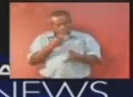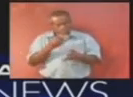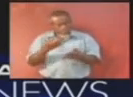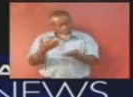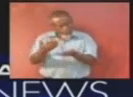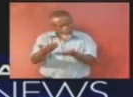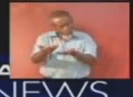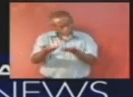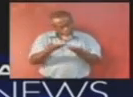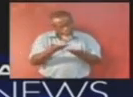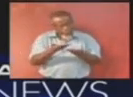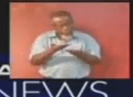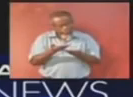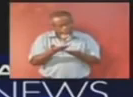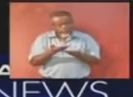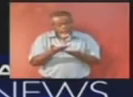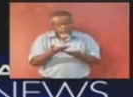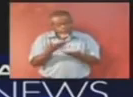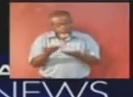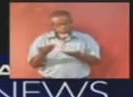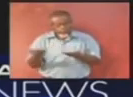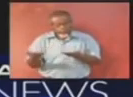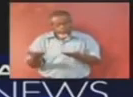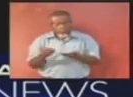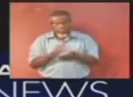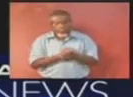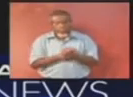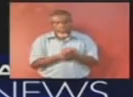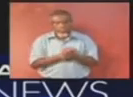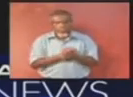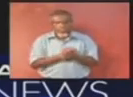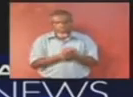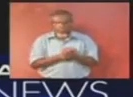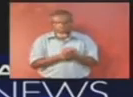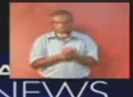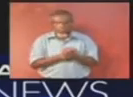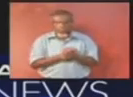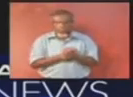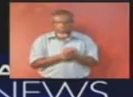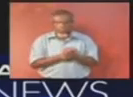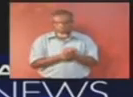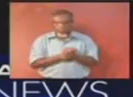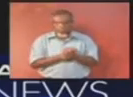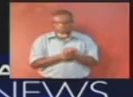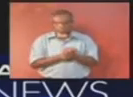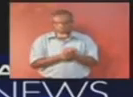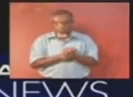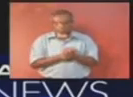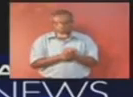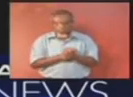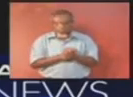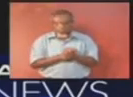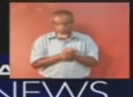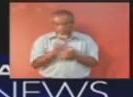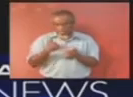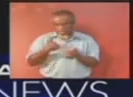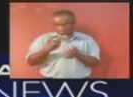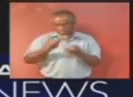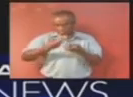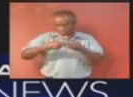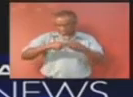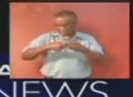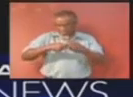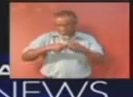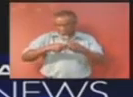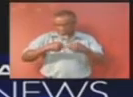amoxicillin injections, and things like that. My question is, therefore, do we is there a problem in terms of resources